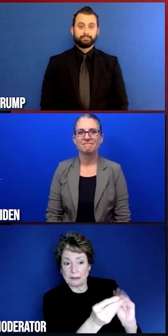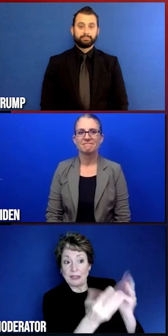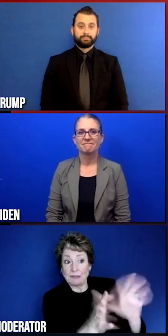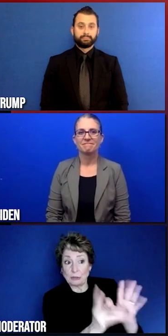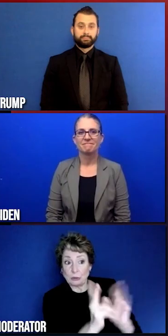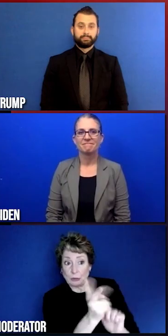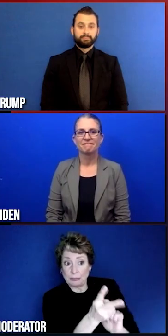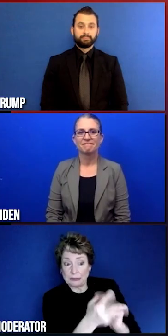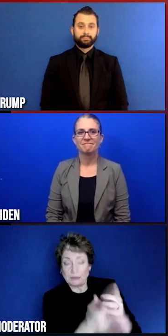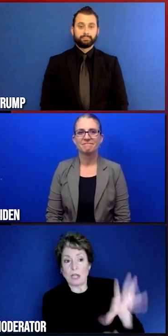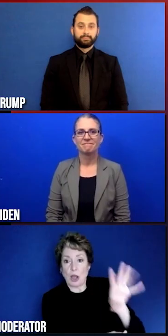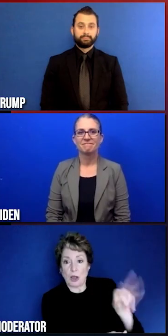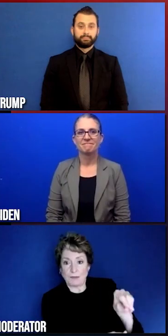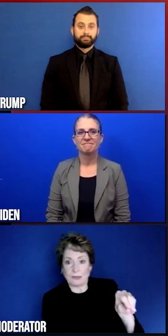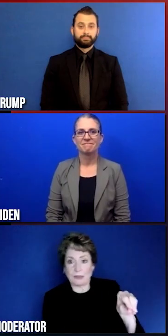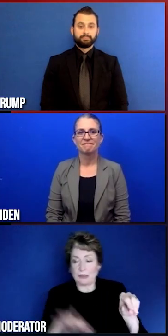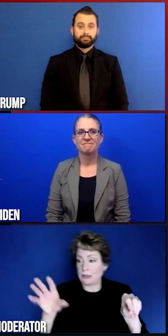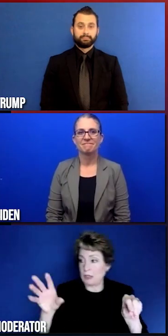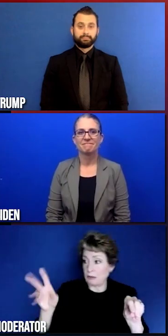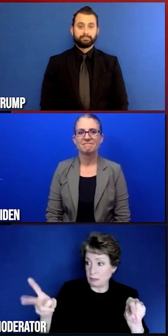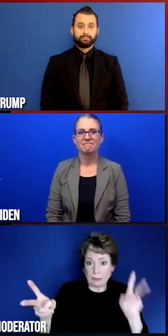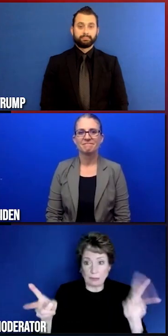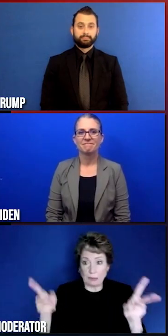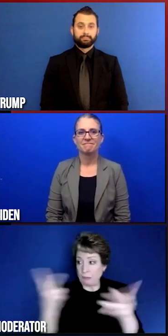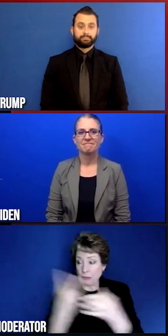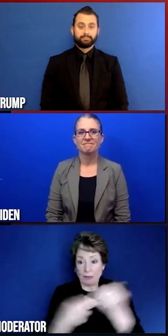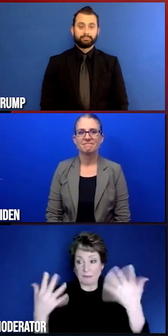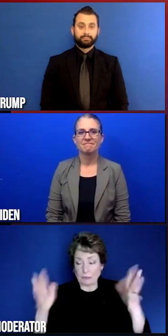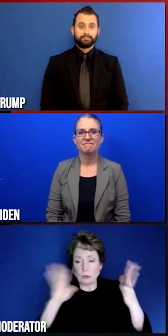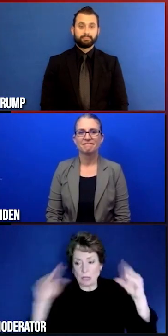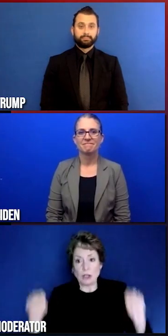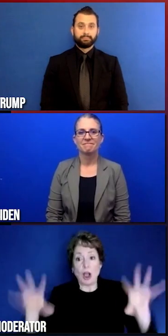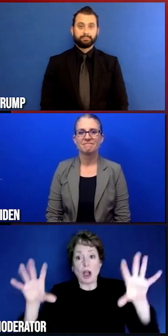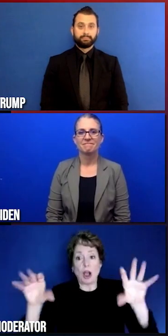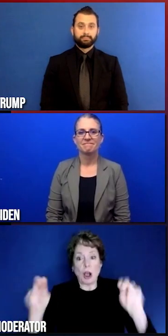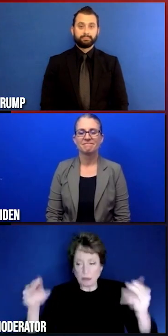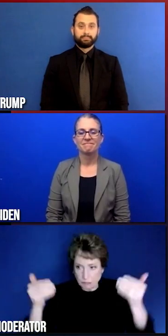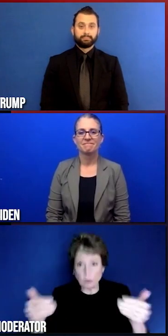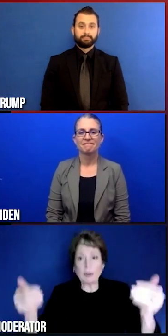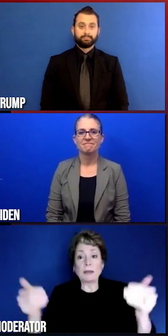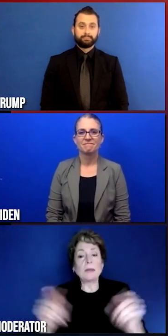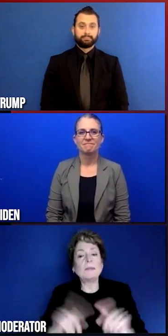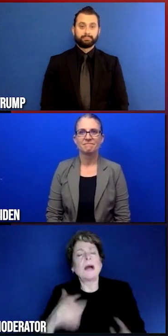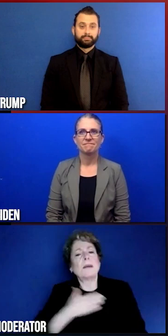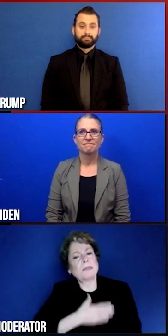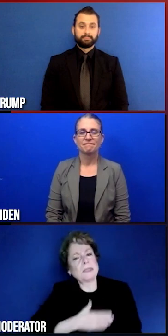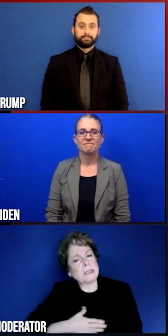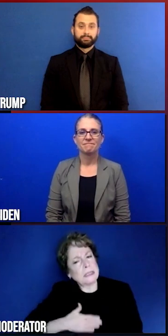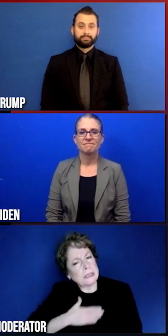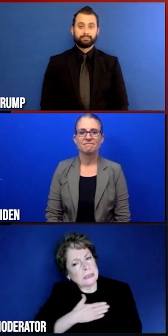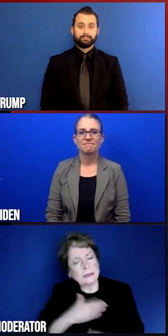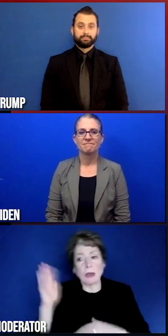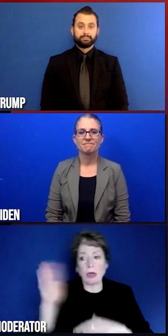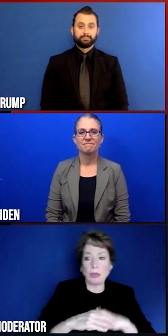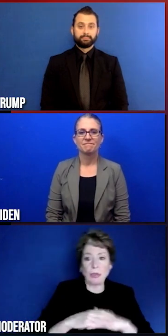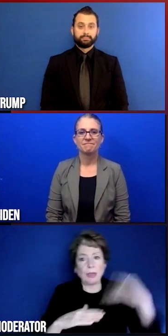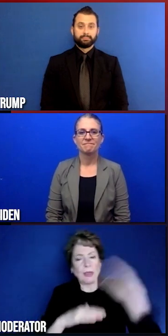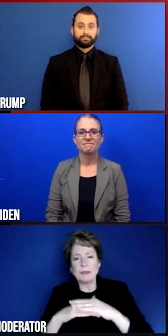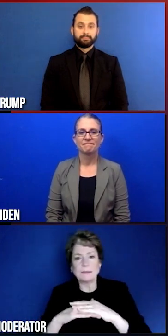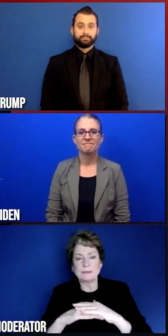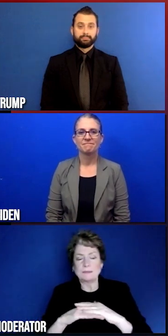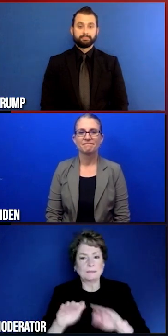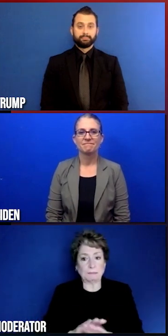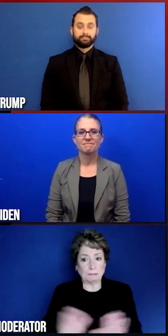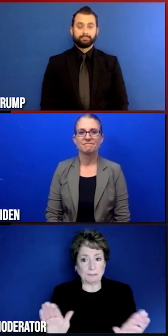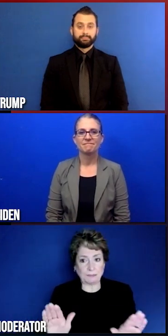on, but on behalf of the voters, I'm going to ask you to please speak one at a time. The goal is for you to hear each other and for the American